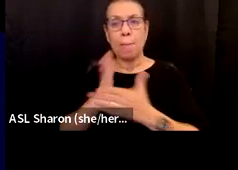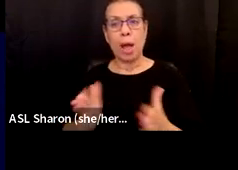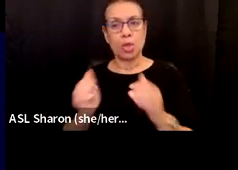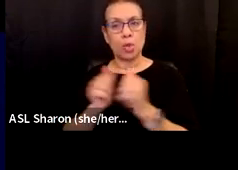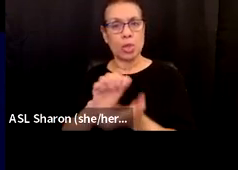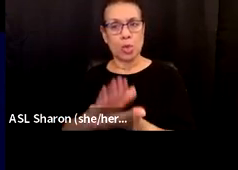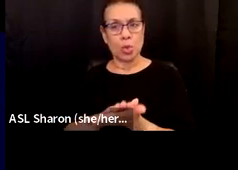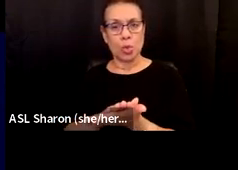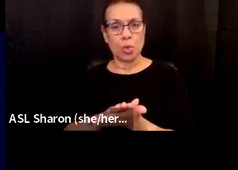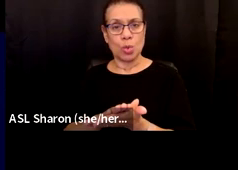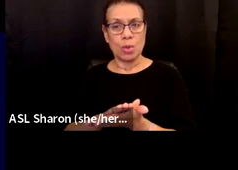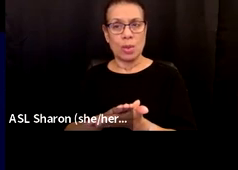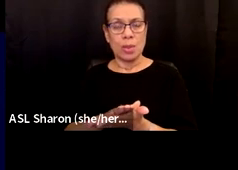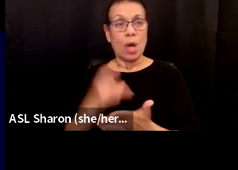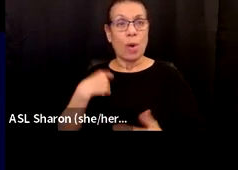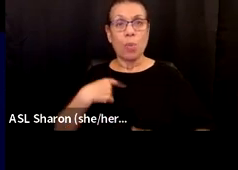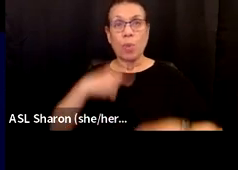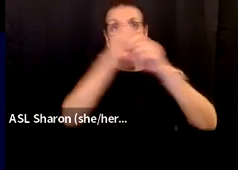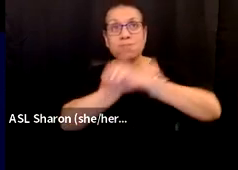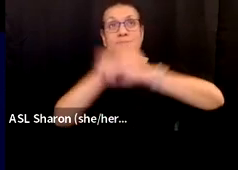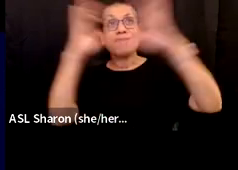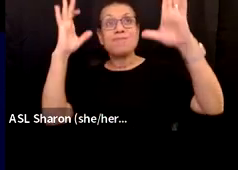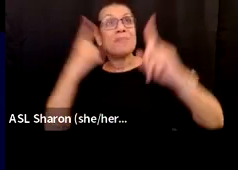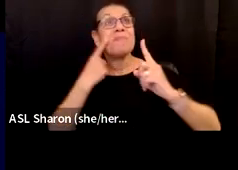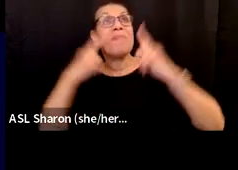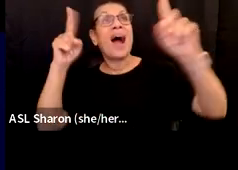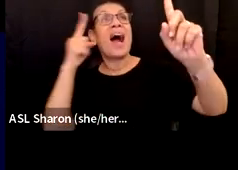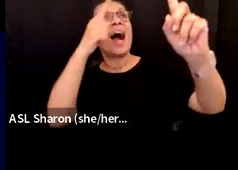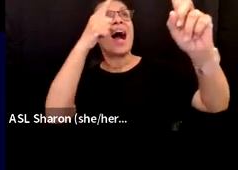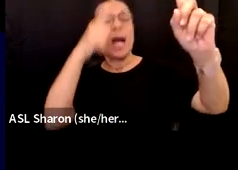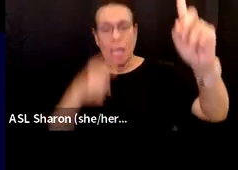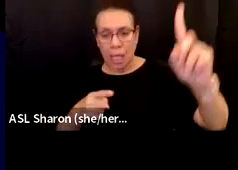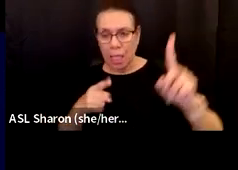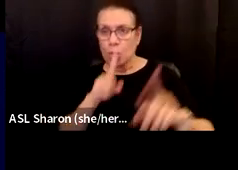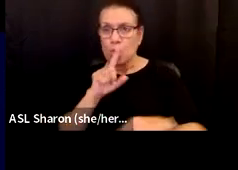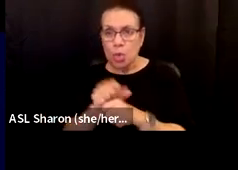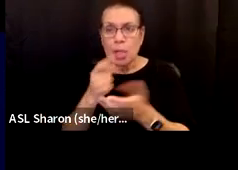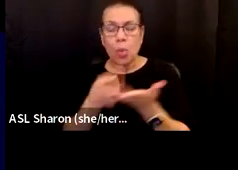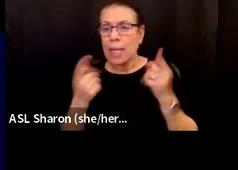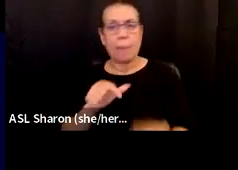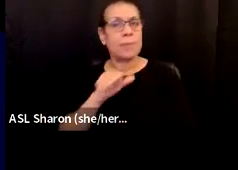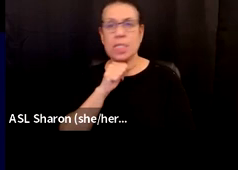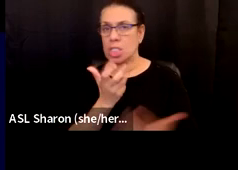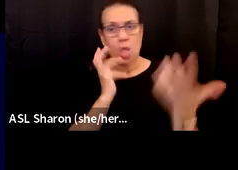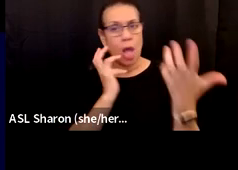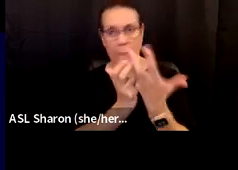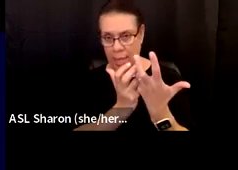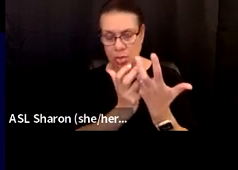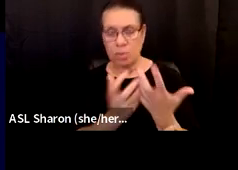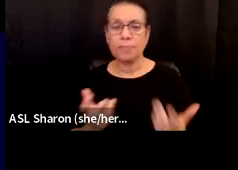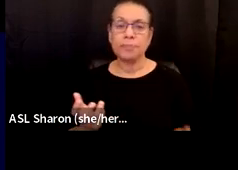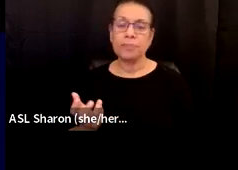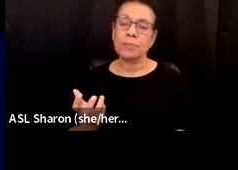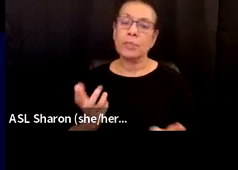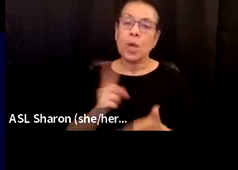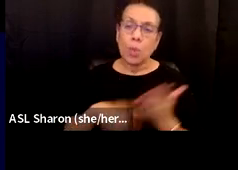we don't see the progress that we sort of envision for all of our students and on the next slide it describes